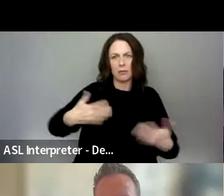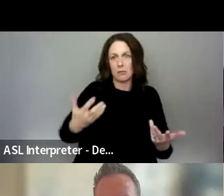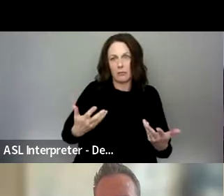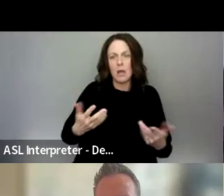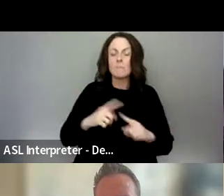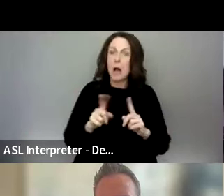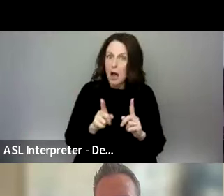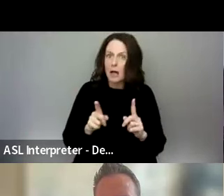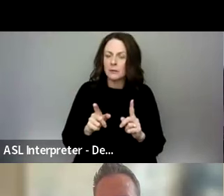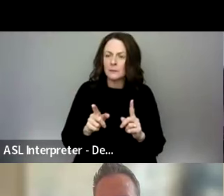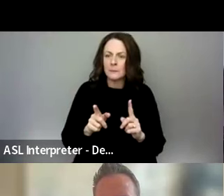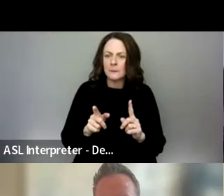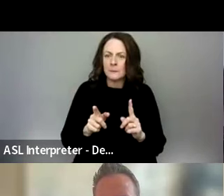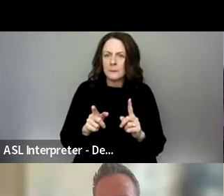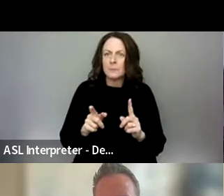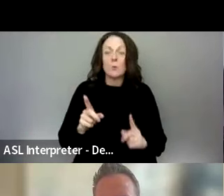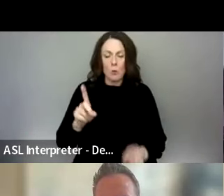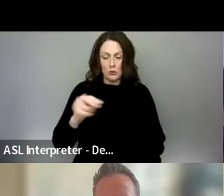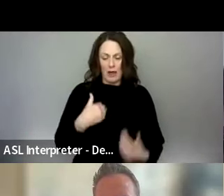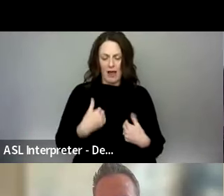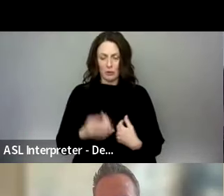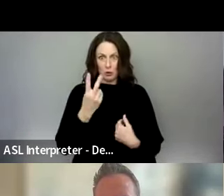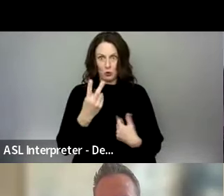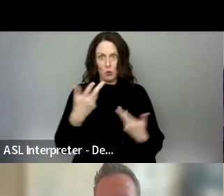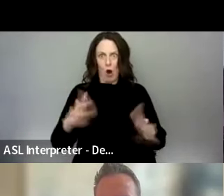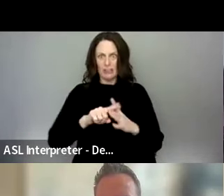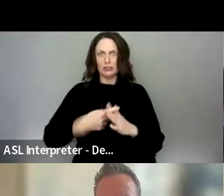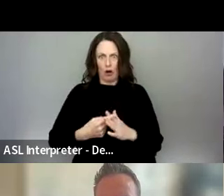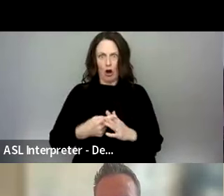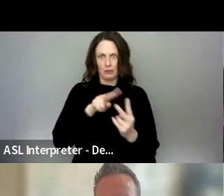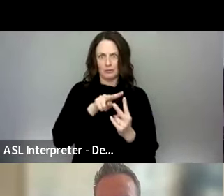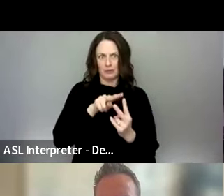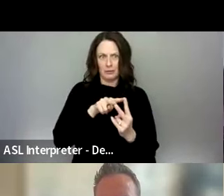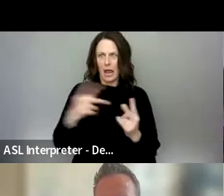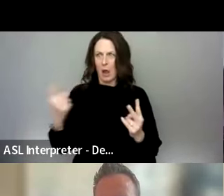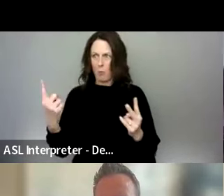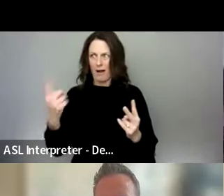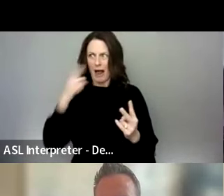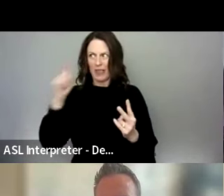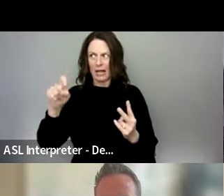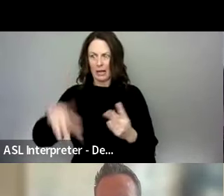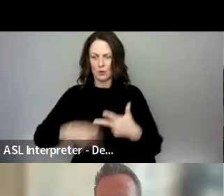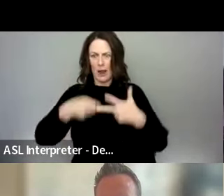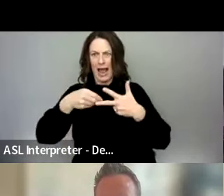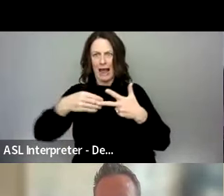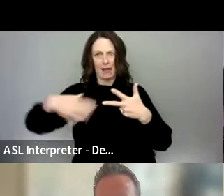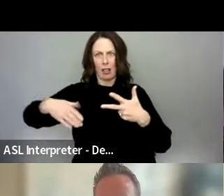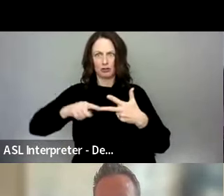We do have two that are started and one that I think is needed. We haven't started yet.